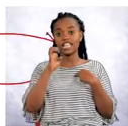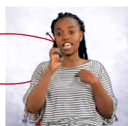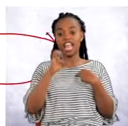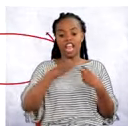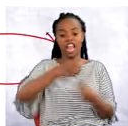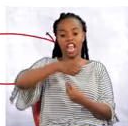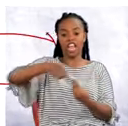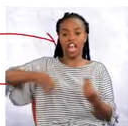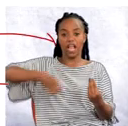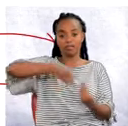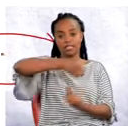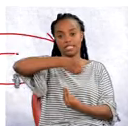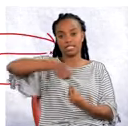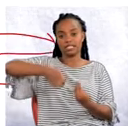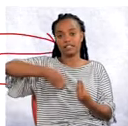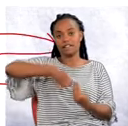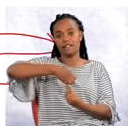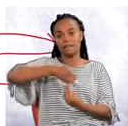this ellipse axiom,